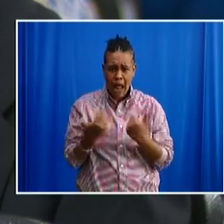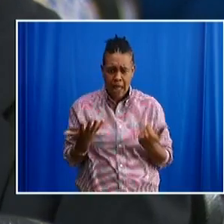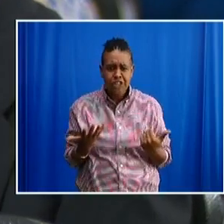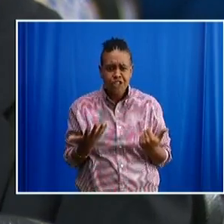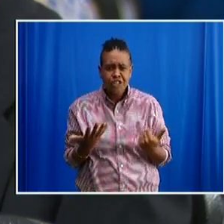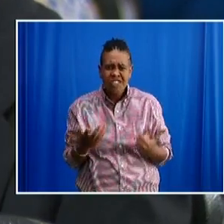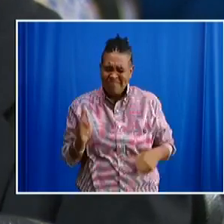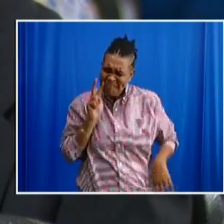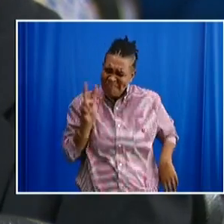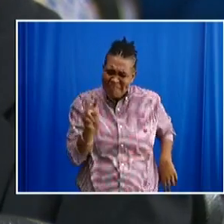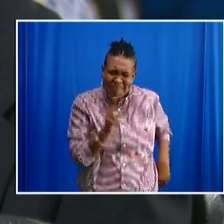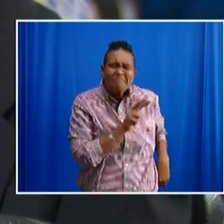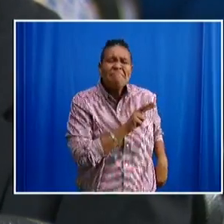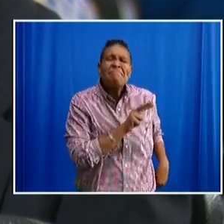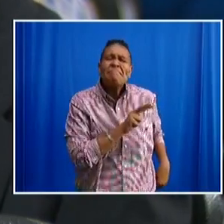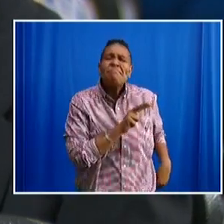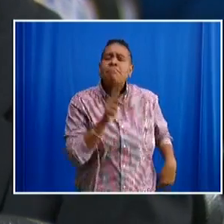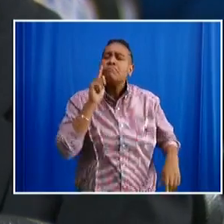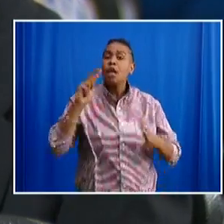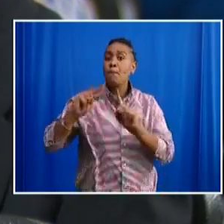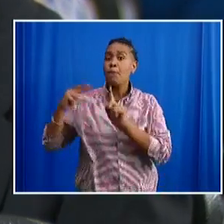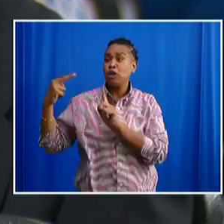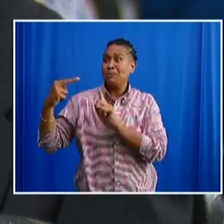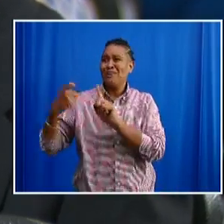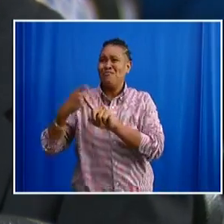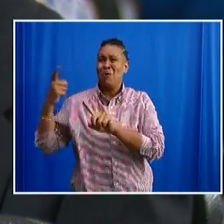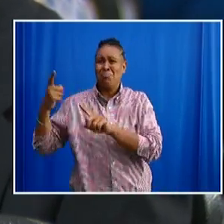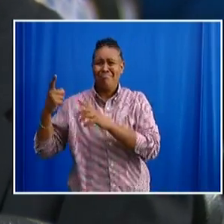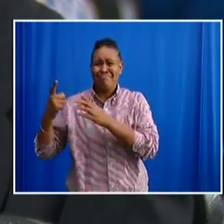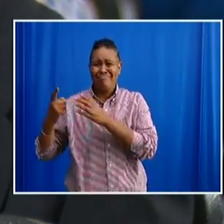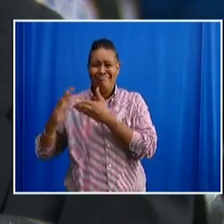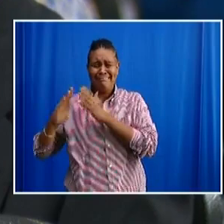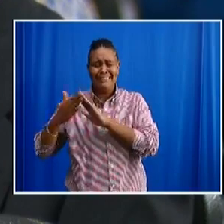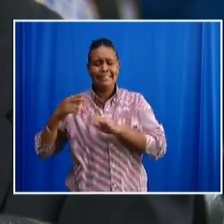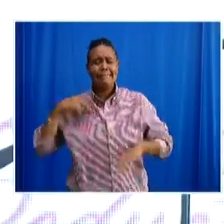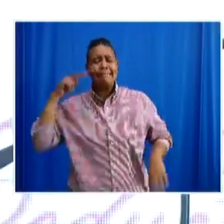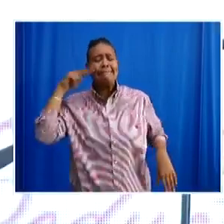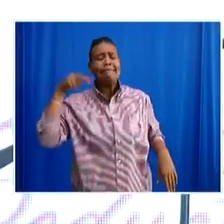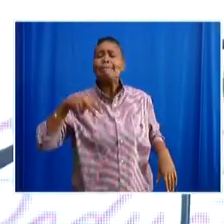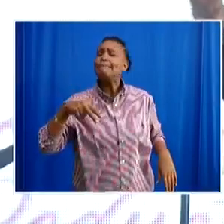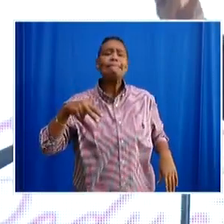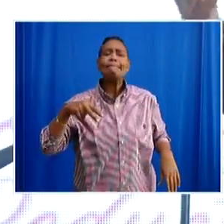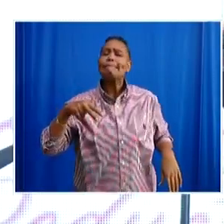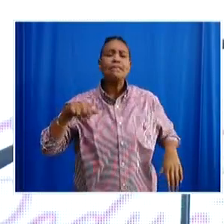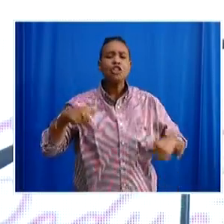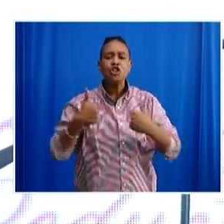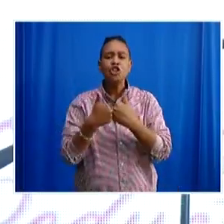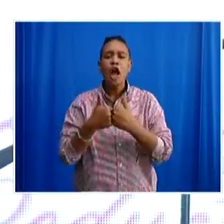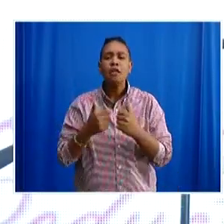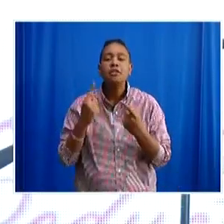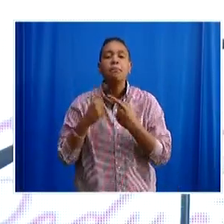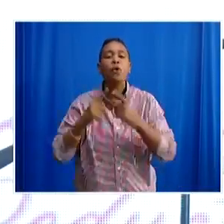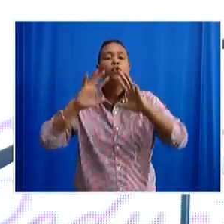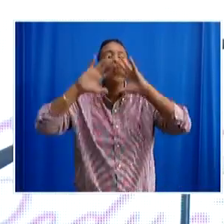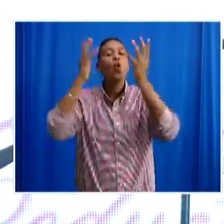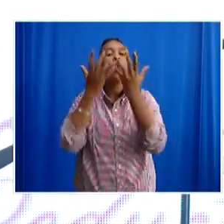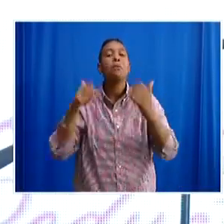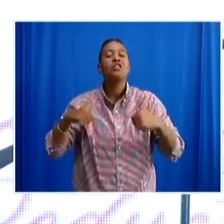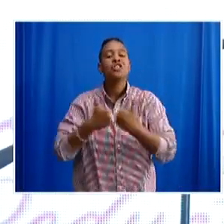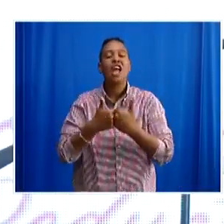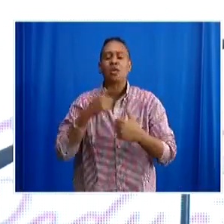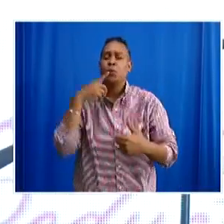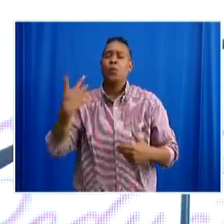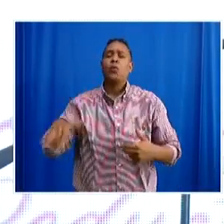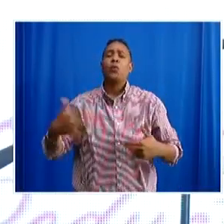and from the perspective of the municipality, or urban challenges, but generally global challenges, are